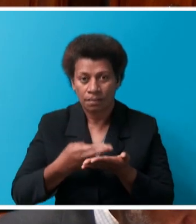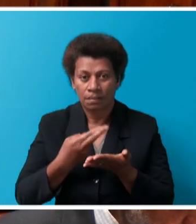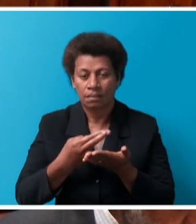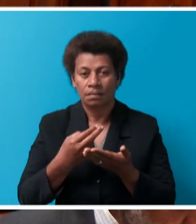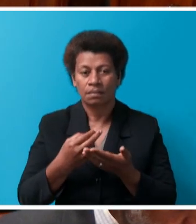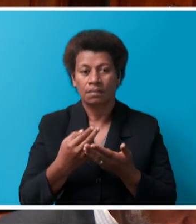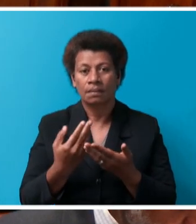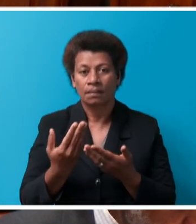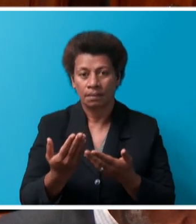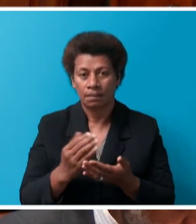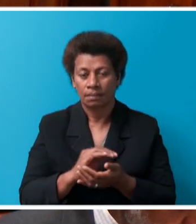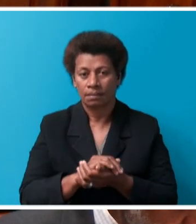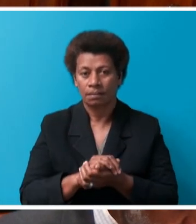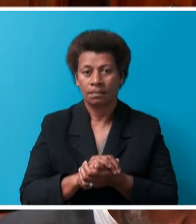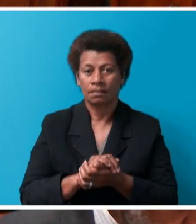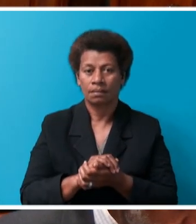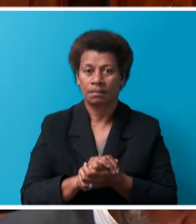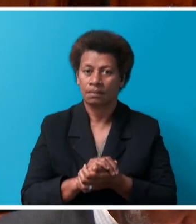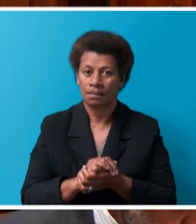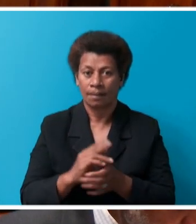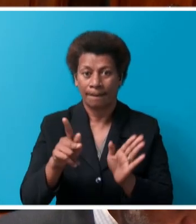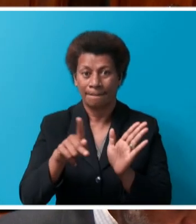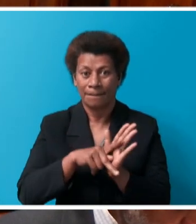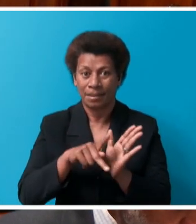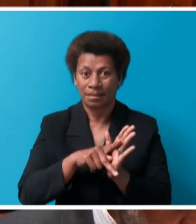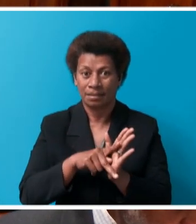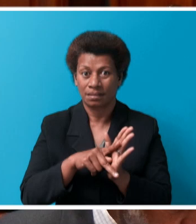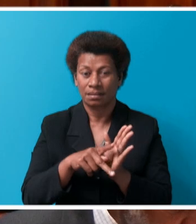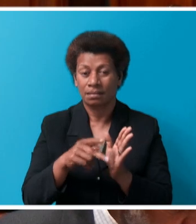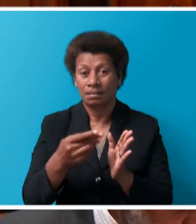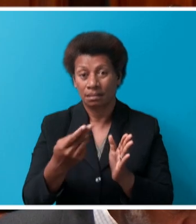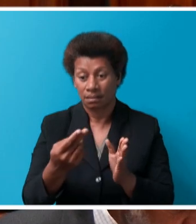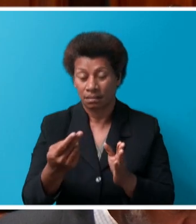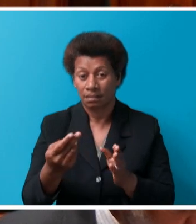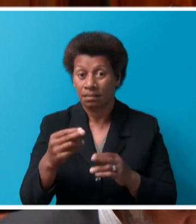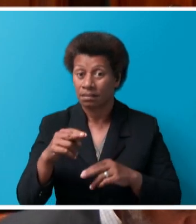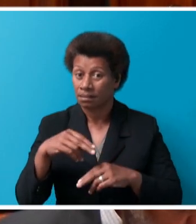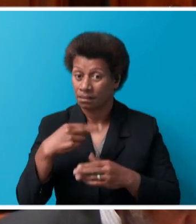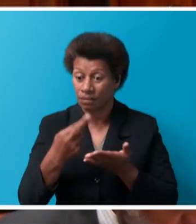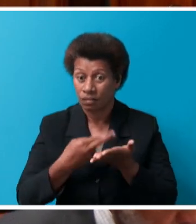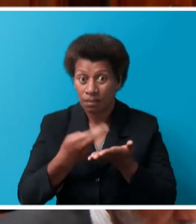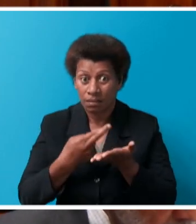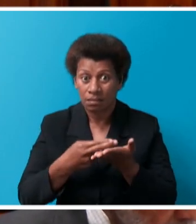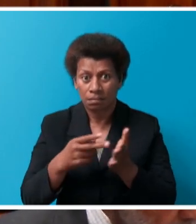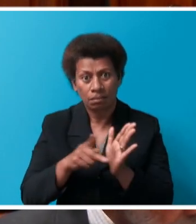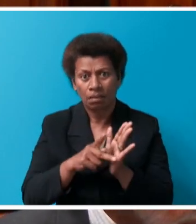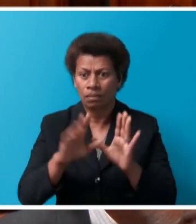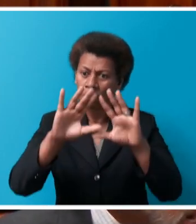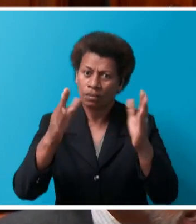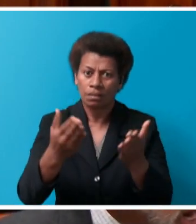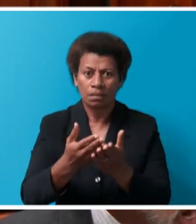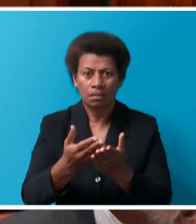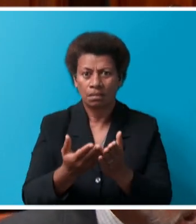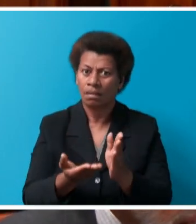With rising global rice prices, Fiji must produce more of its own rice.